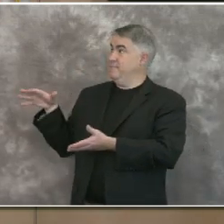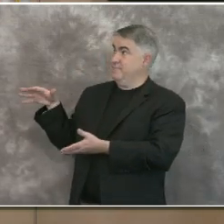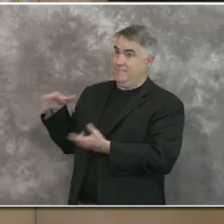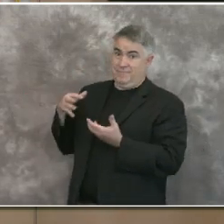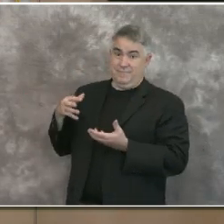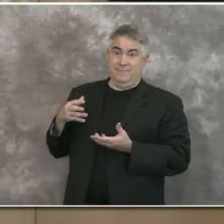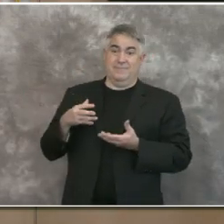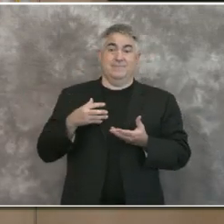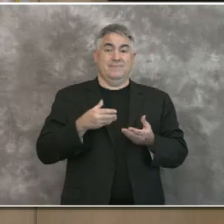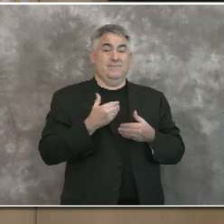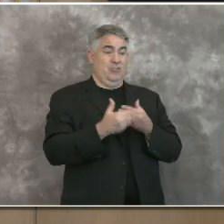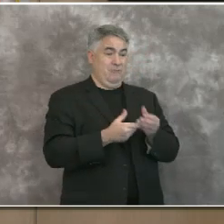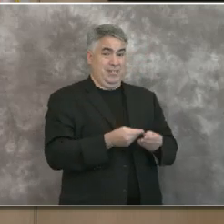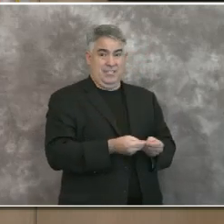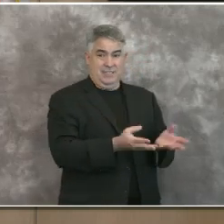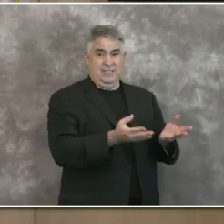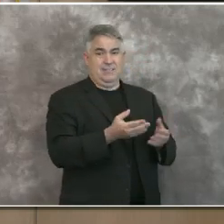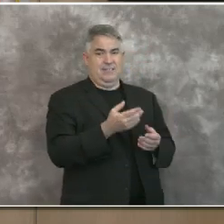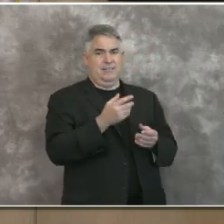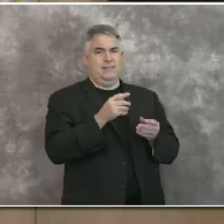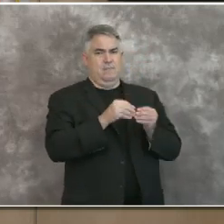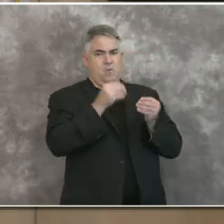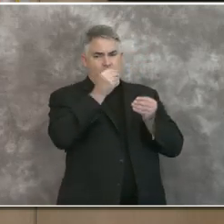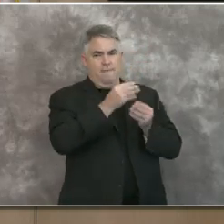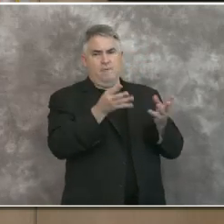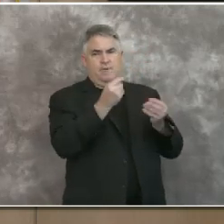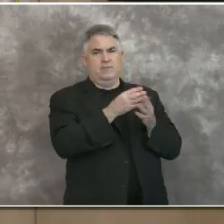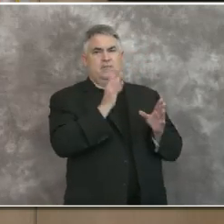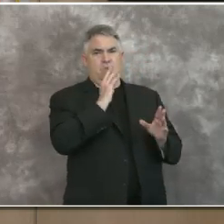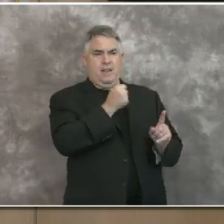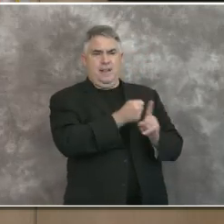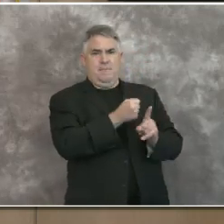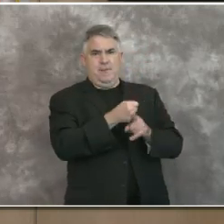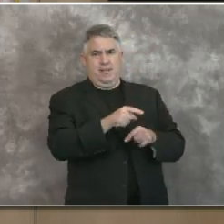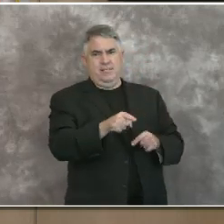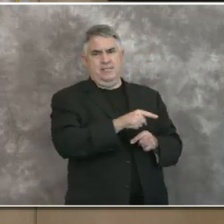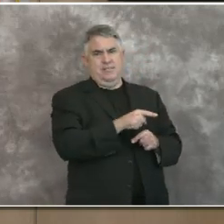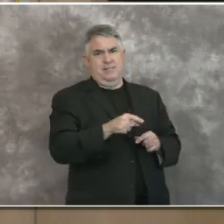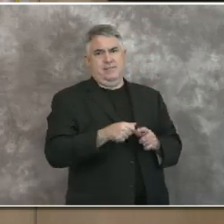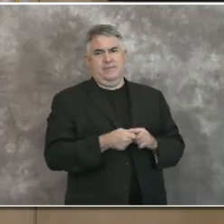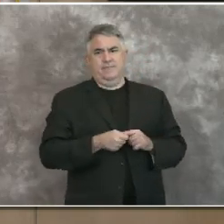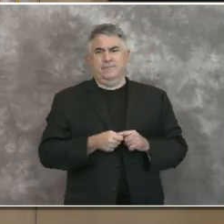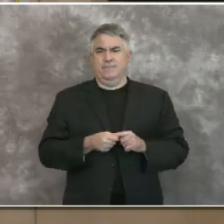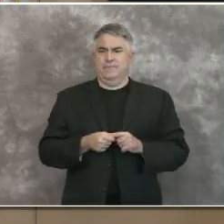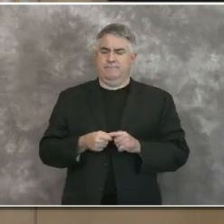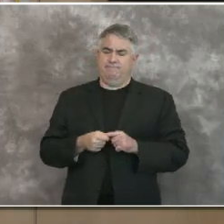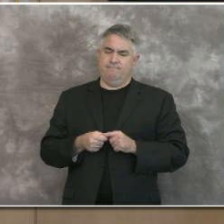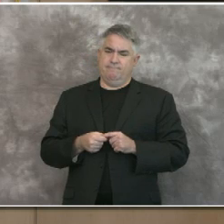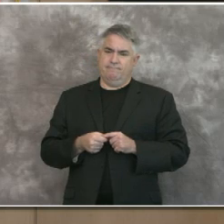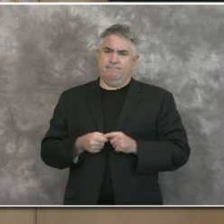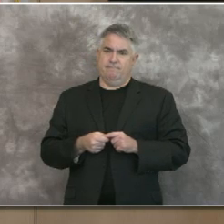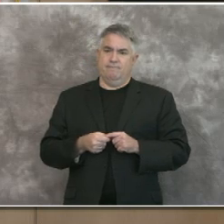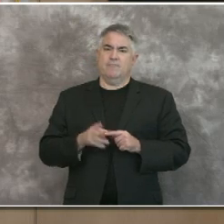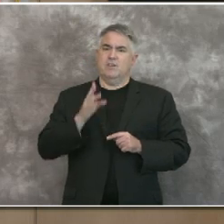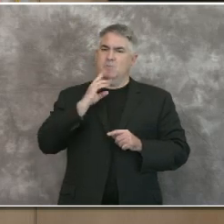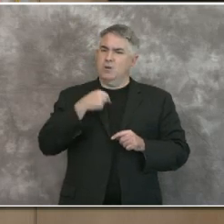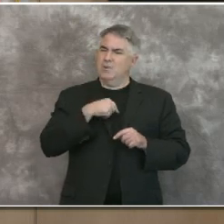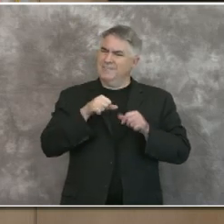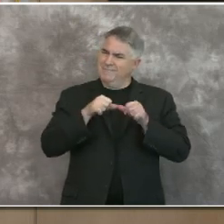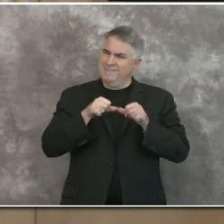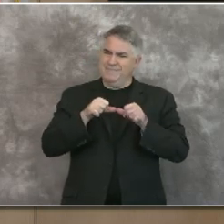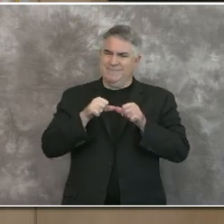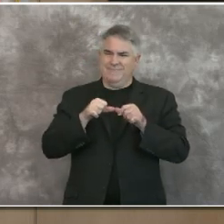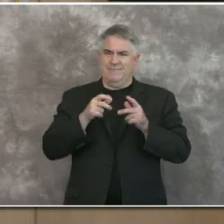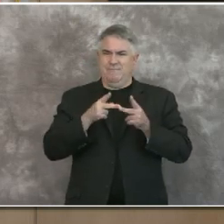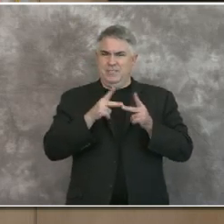through this and we gain more information about what the impacts are and what is happening, then we'll continually be in a position to try and